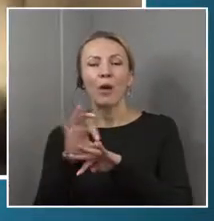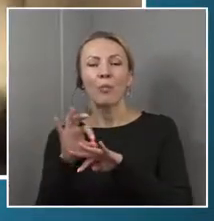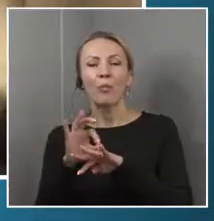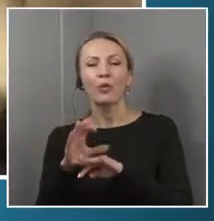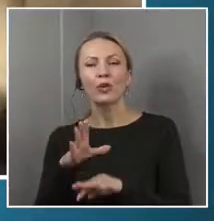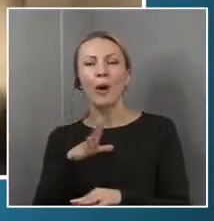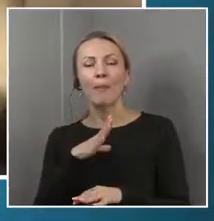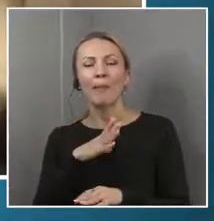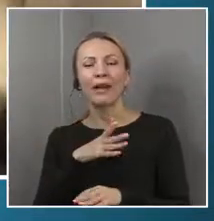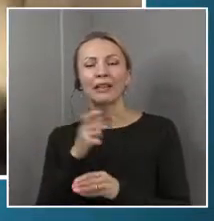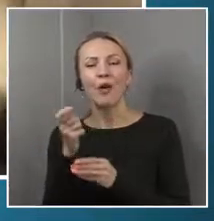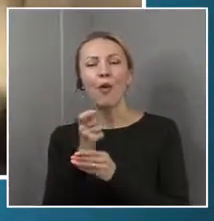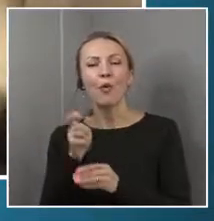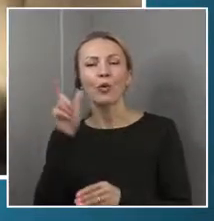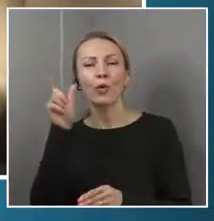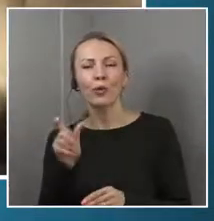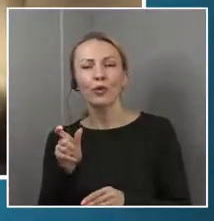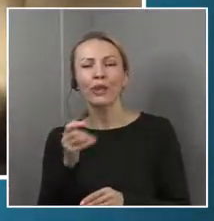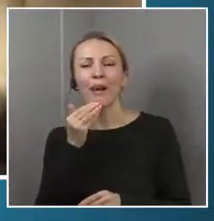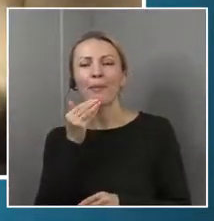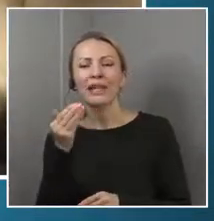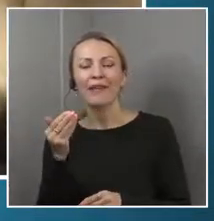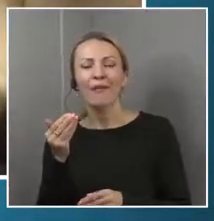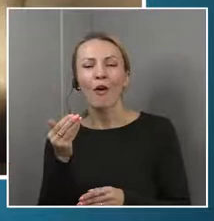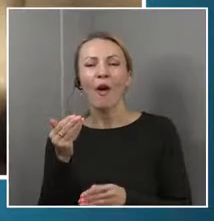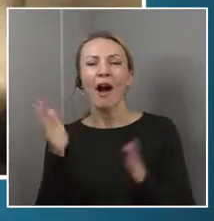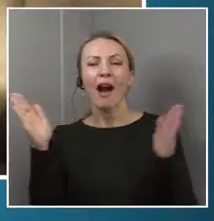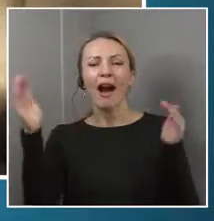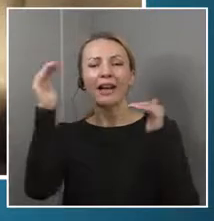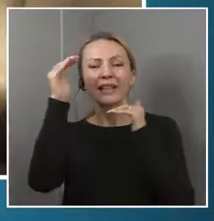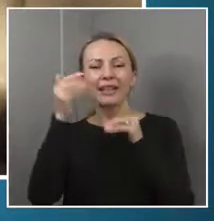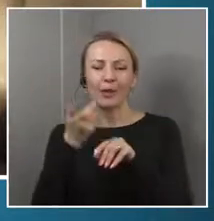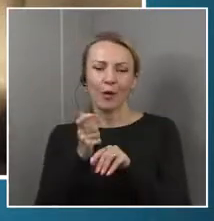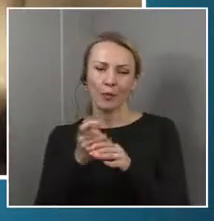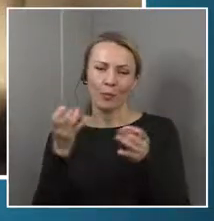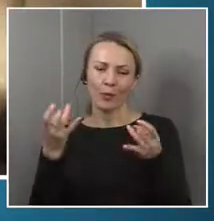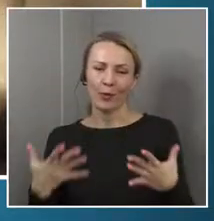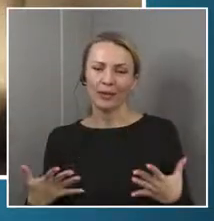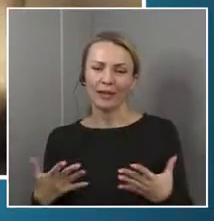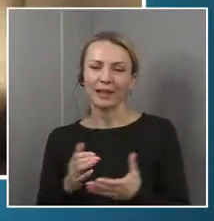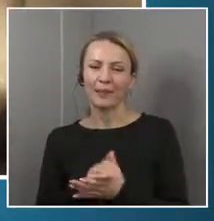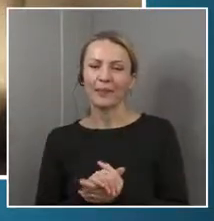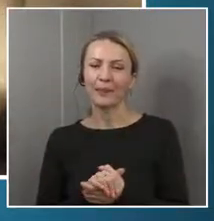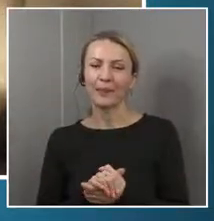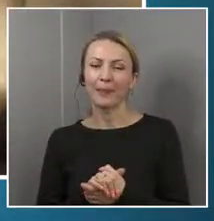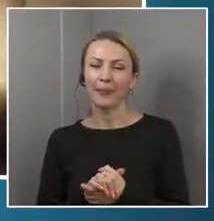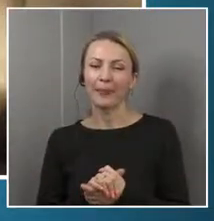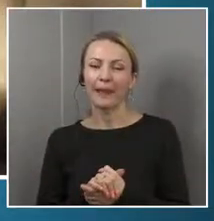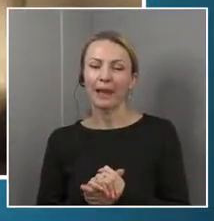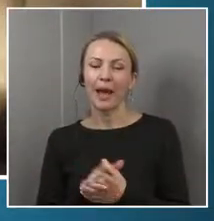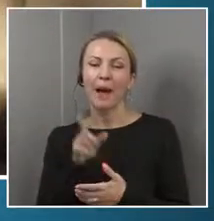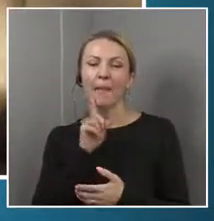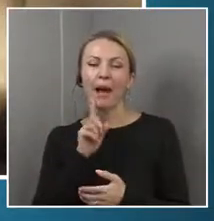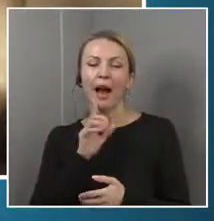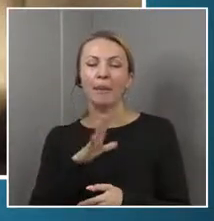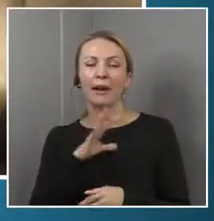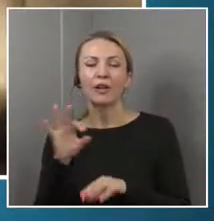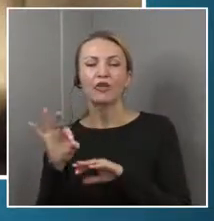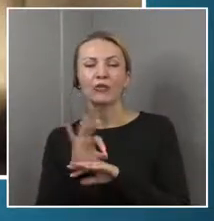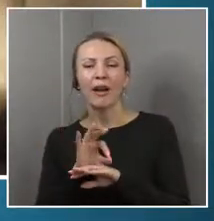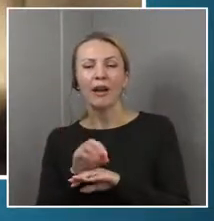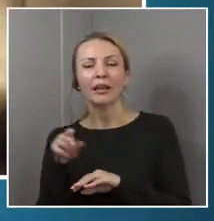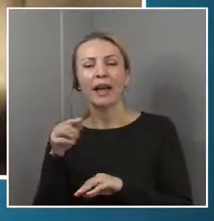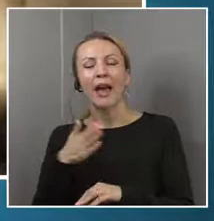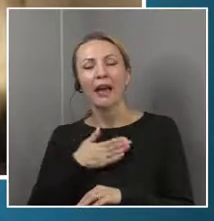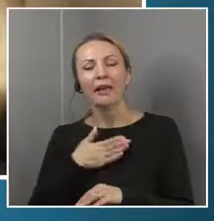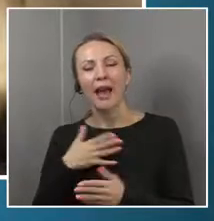that he did. So that's very simple. And for the years that we were married, I basically collected his art because that's what was on our